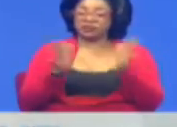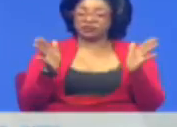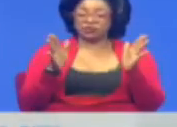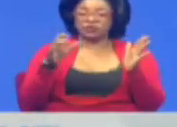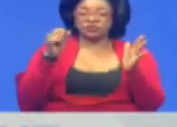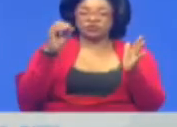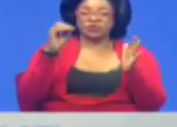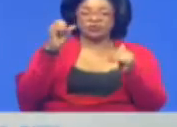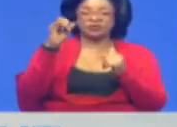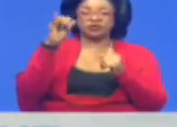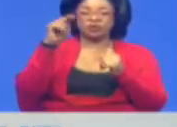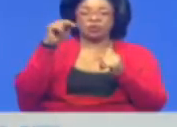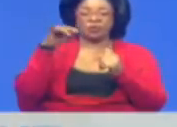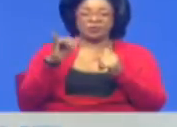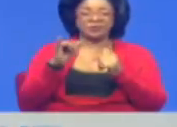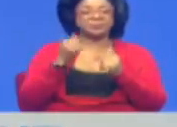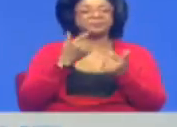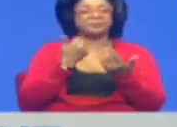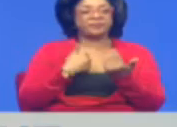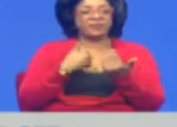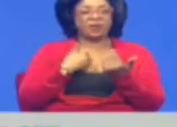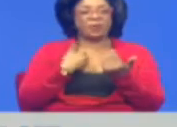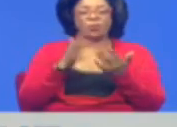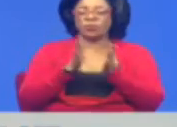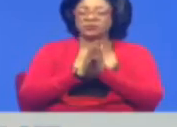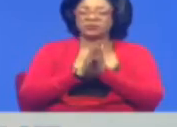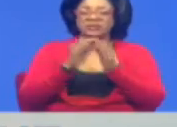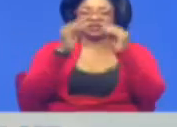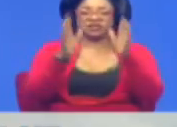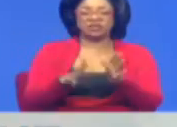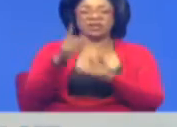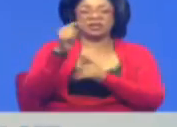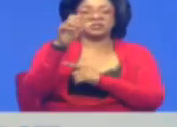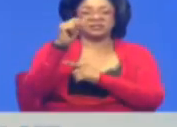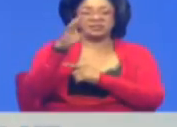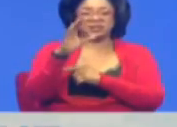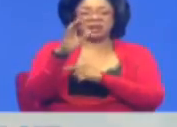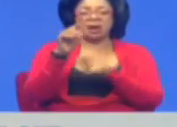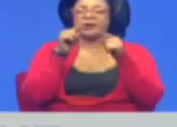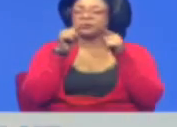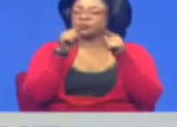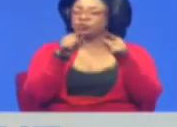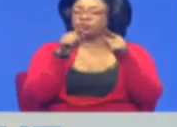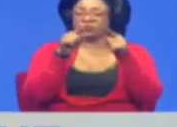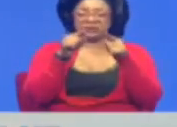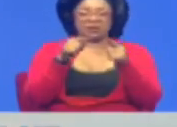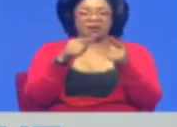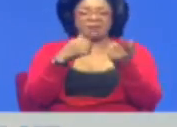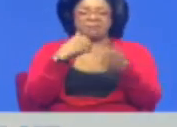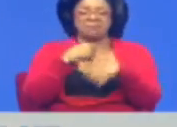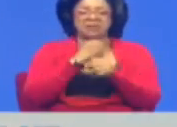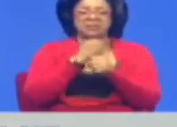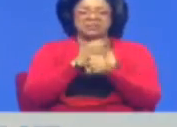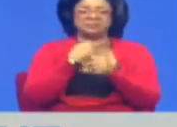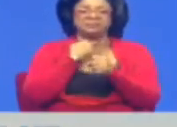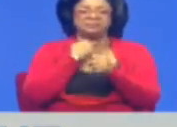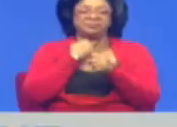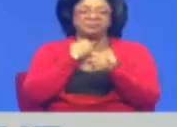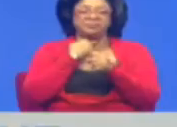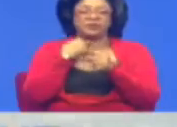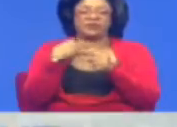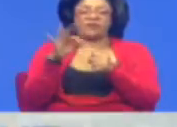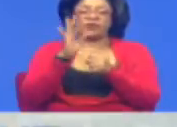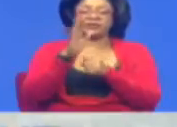is escalating the union's battle with the teachers' employer, TSC, accusing it of starving it of much-needed cash to run its